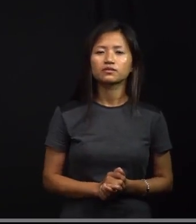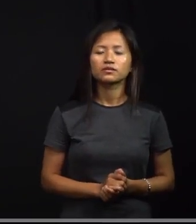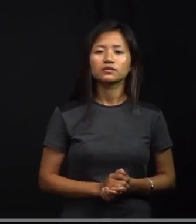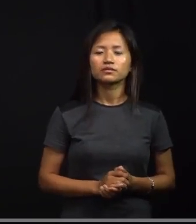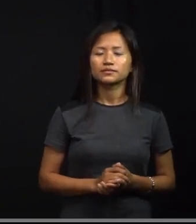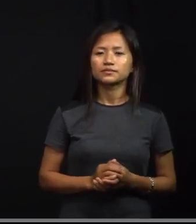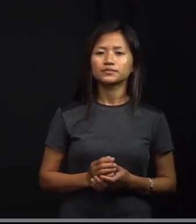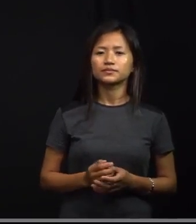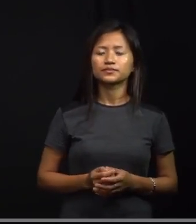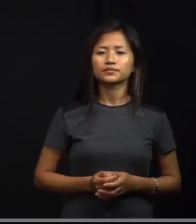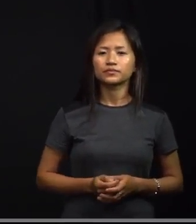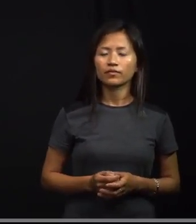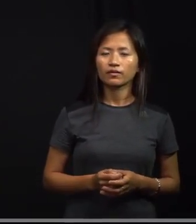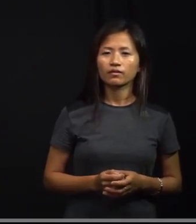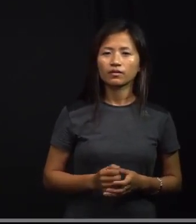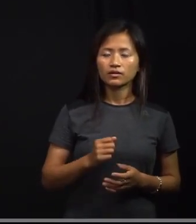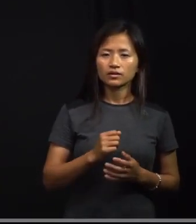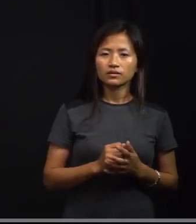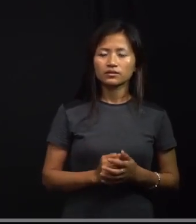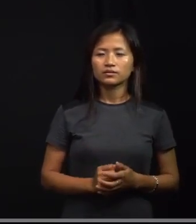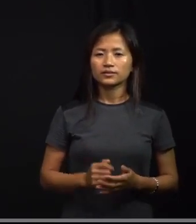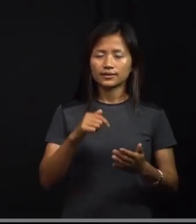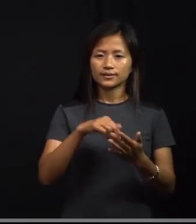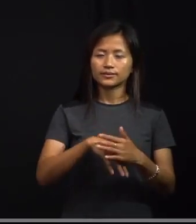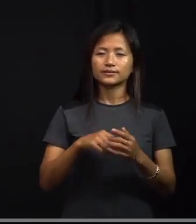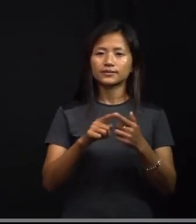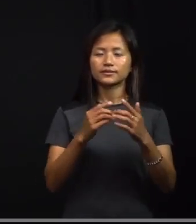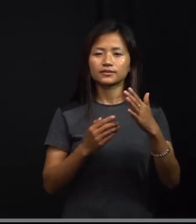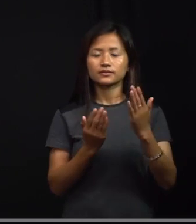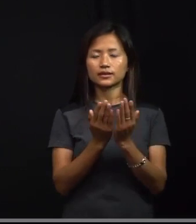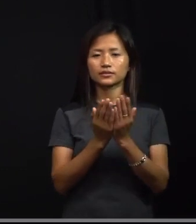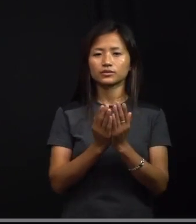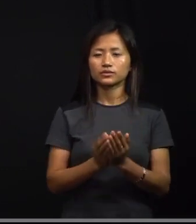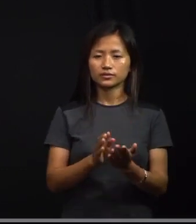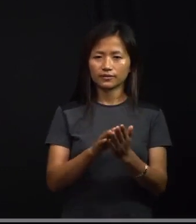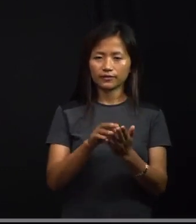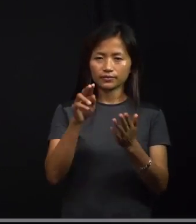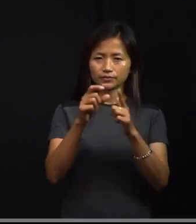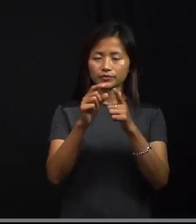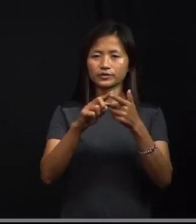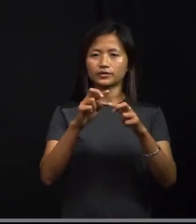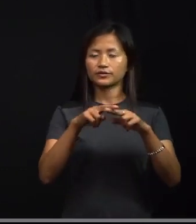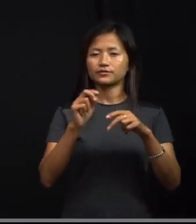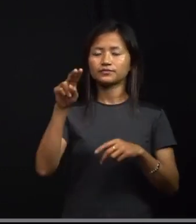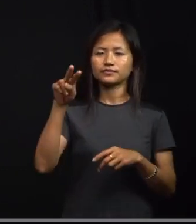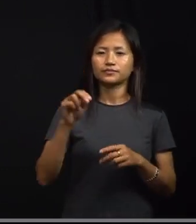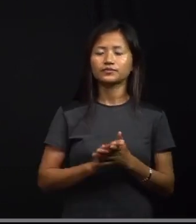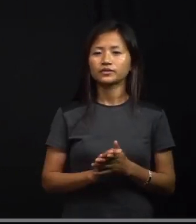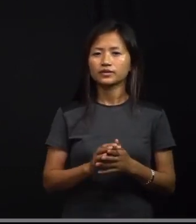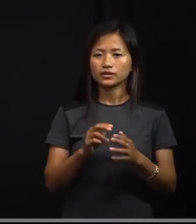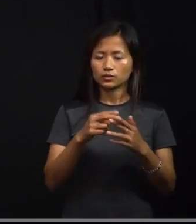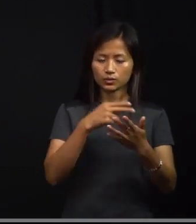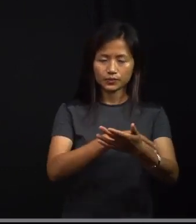of education? So in the textbook they have given definitions from the Bhagavad Gita, the